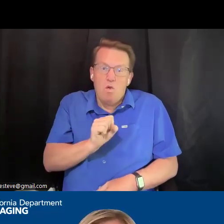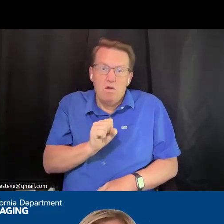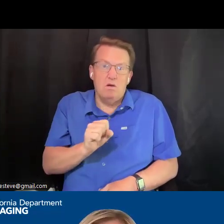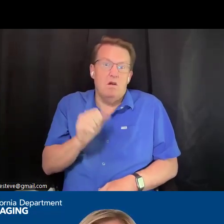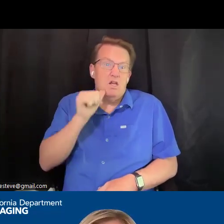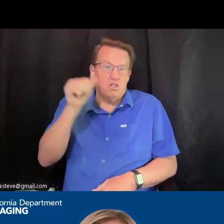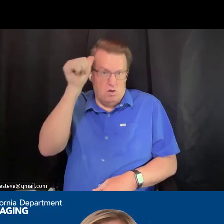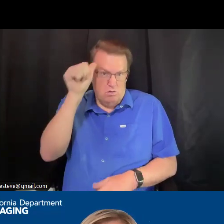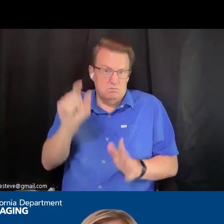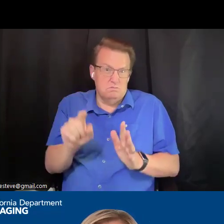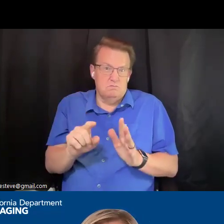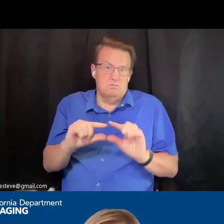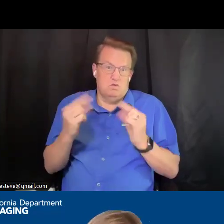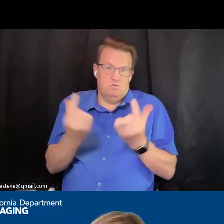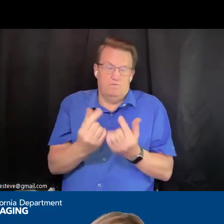please.